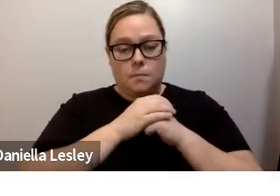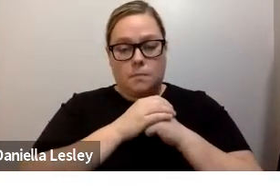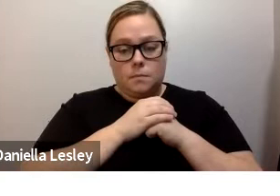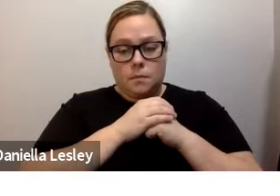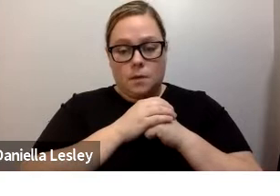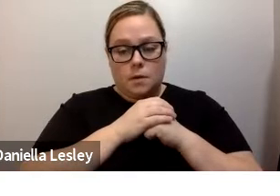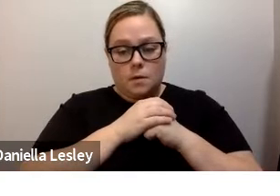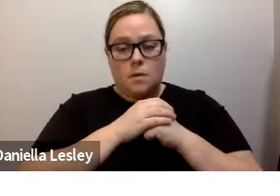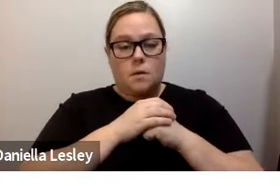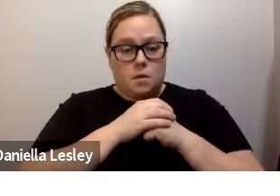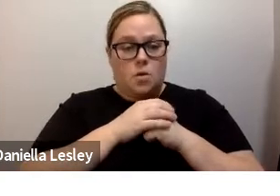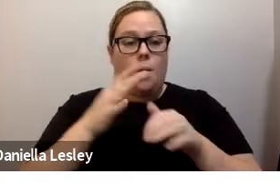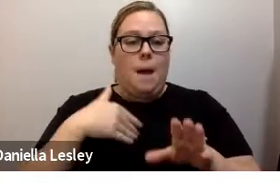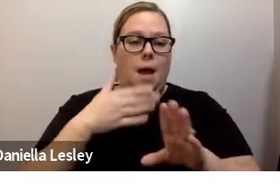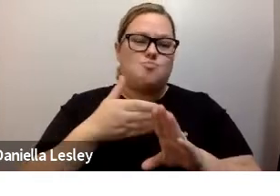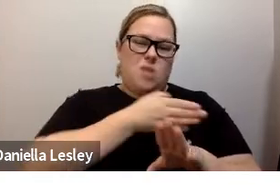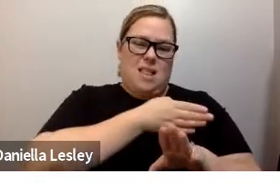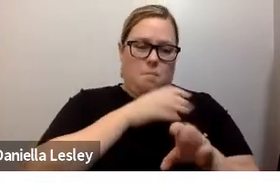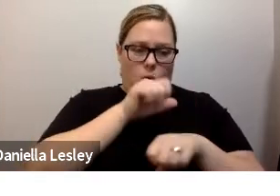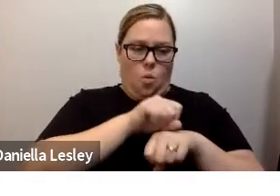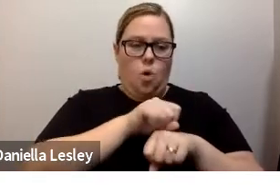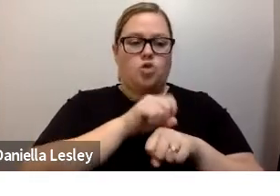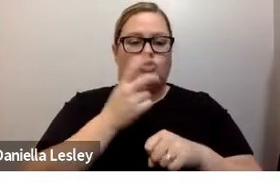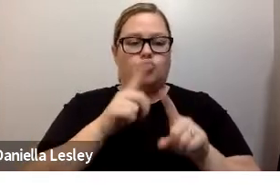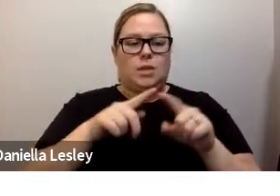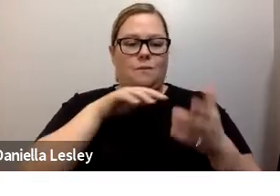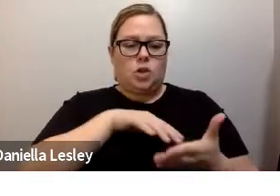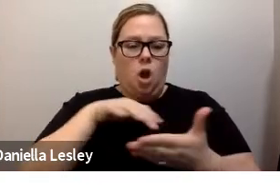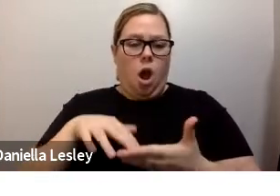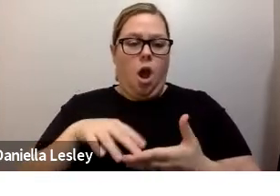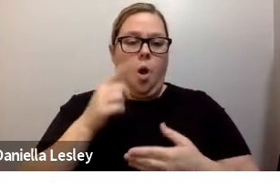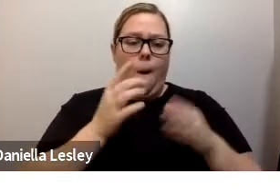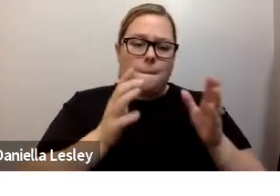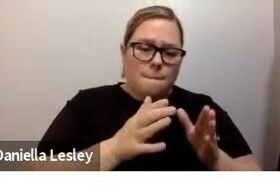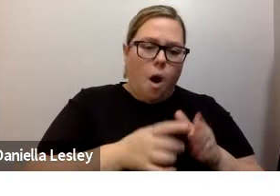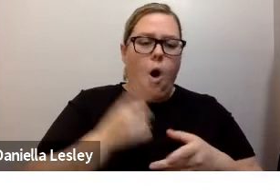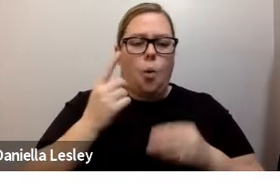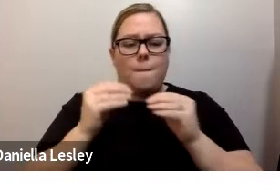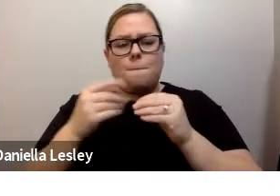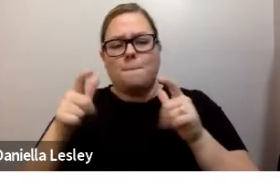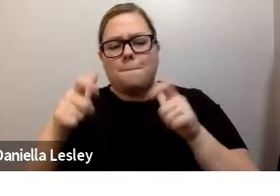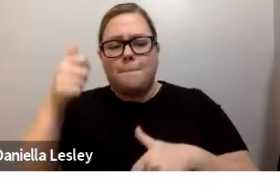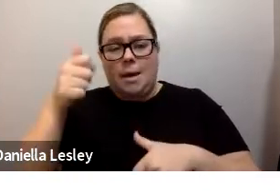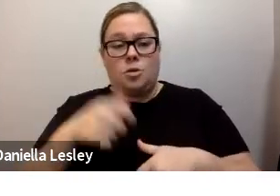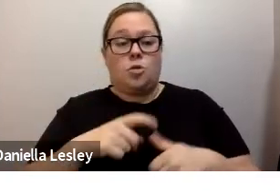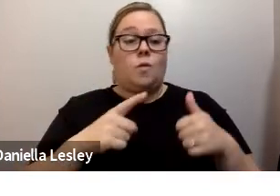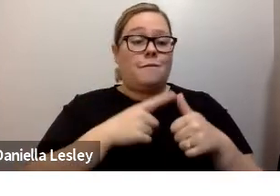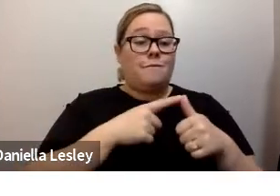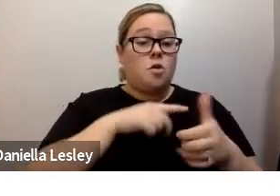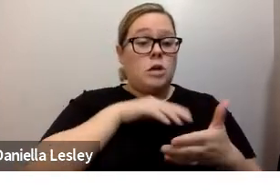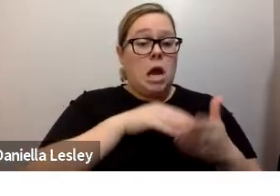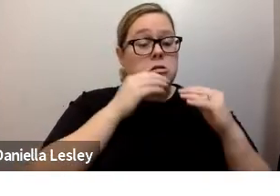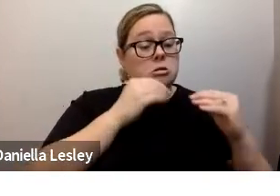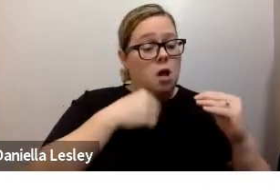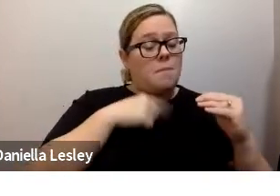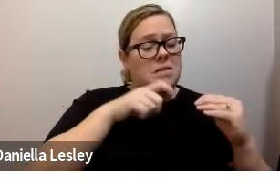So my preliminary work consisted of two different studies, one small, one a little bit more involved and larger. The first study taught me that there needed to be